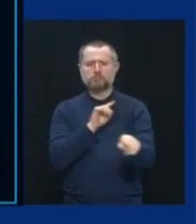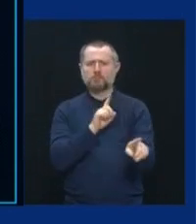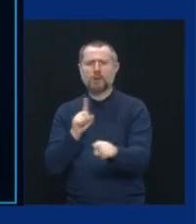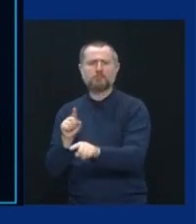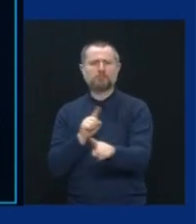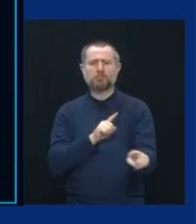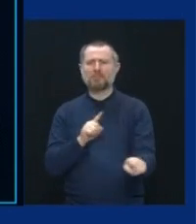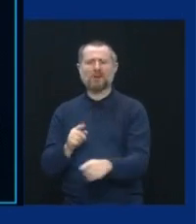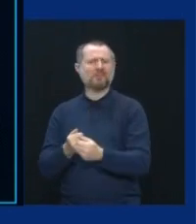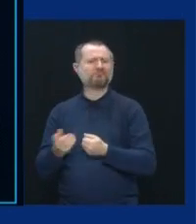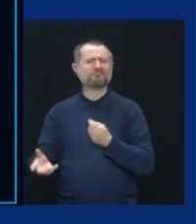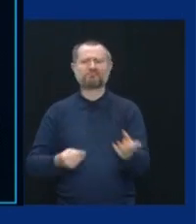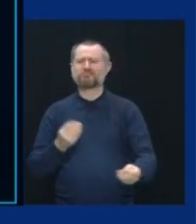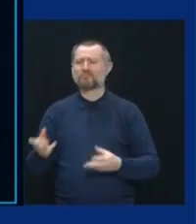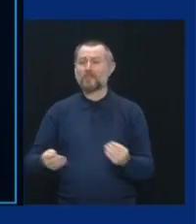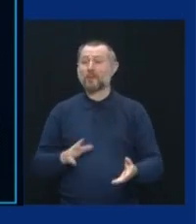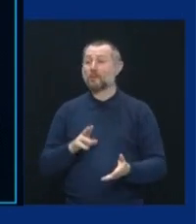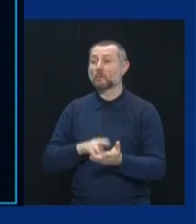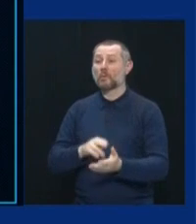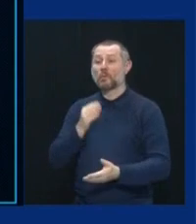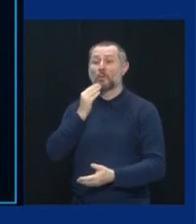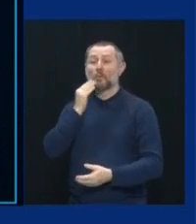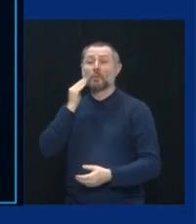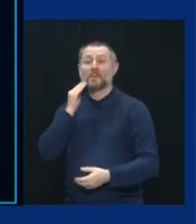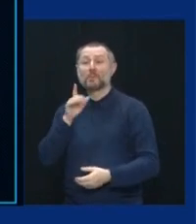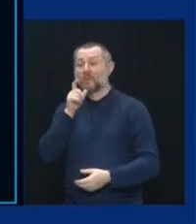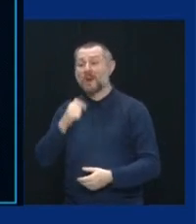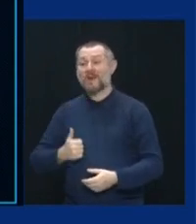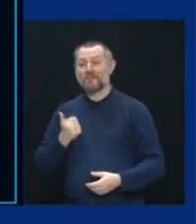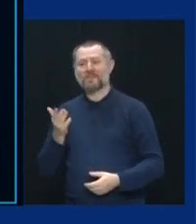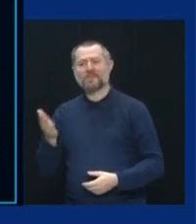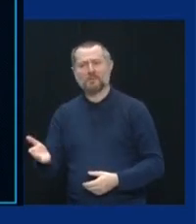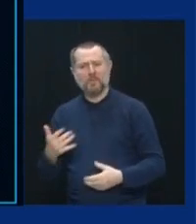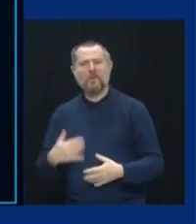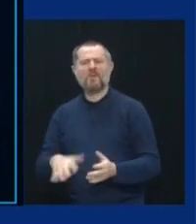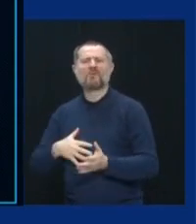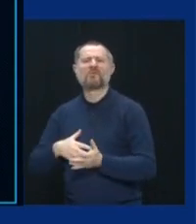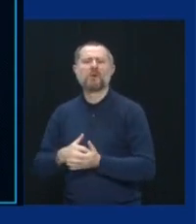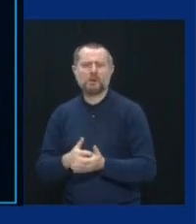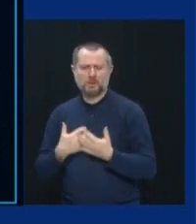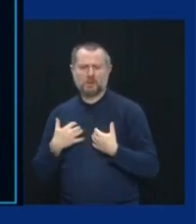Nursing homes had the most vulnerable population. We know that.